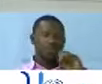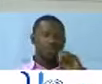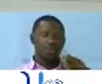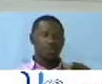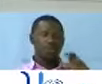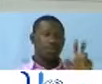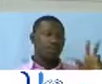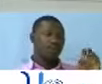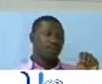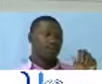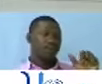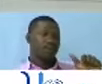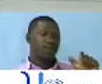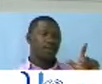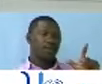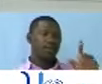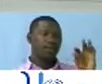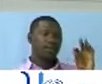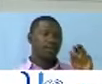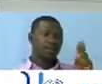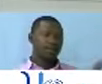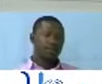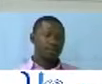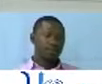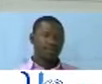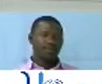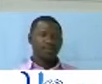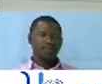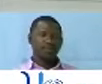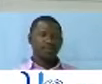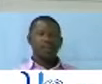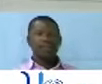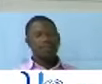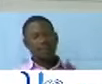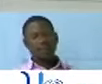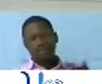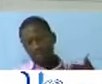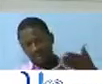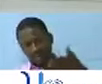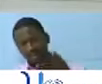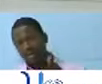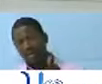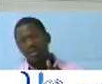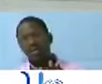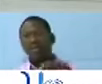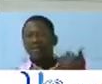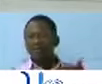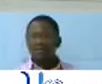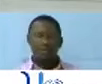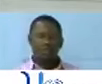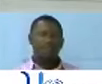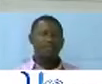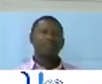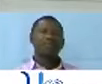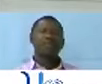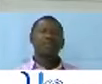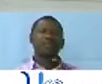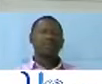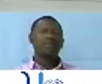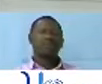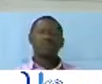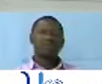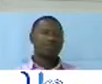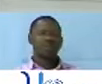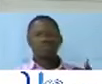nek Commonwealth bi failed a visit to the Gambia. Mu ñu wona ñew nak ci ngan go xamné ni daldi won nañ